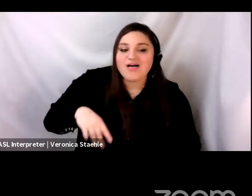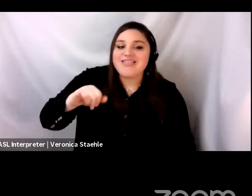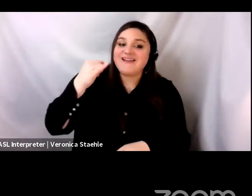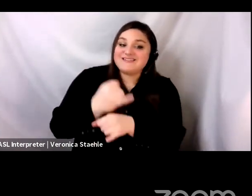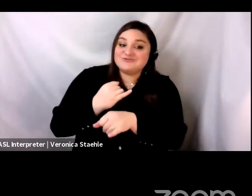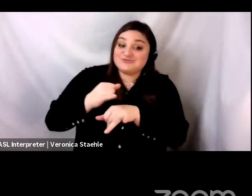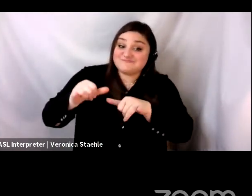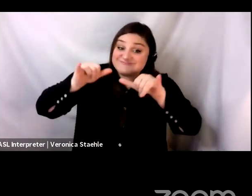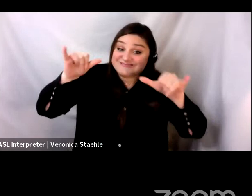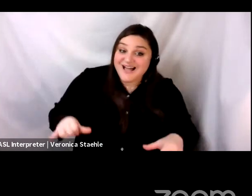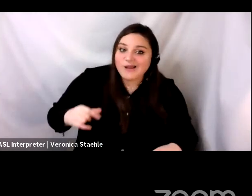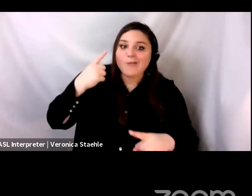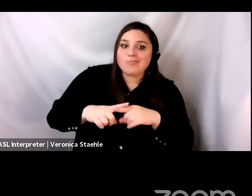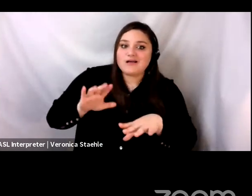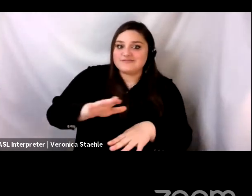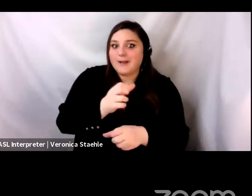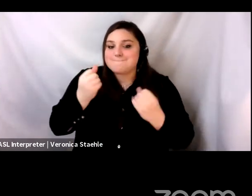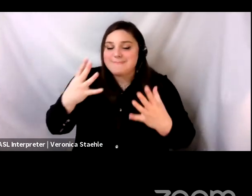silence.